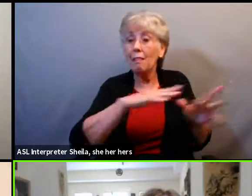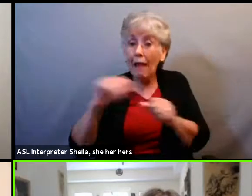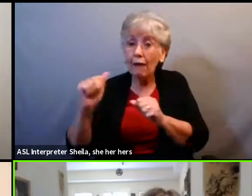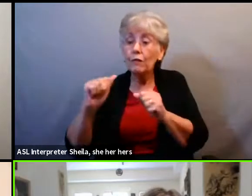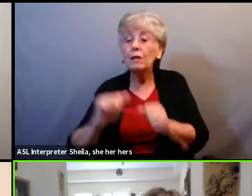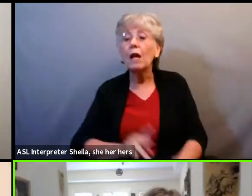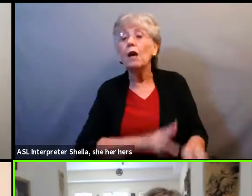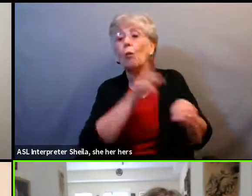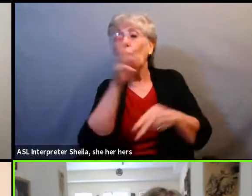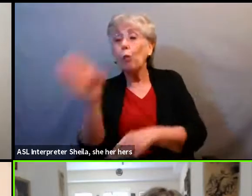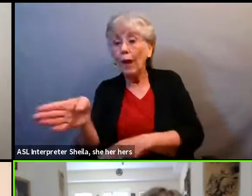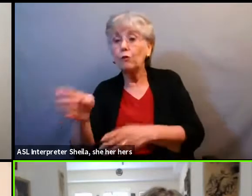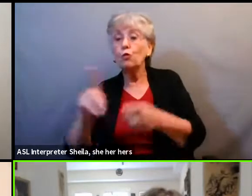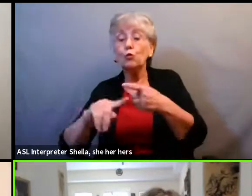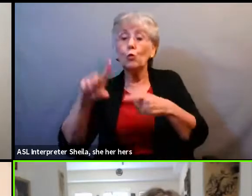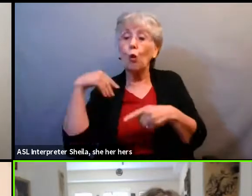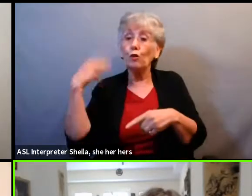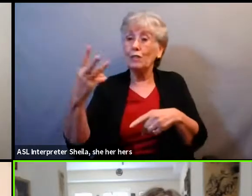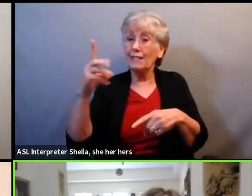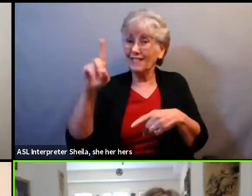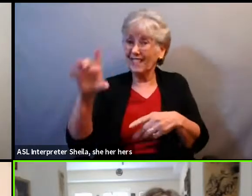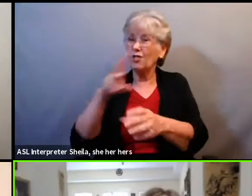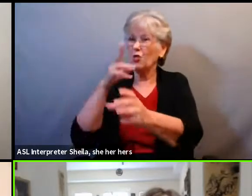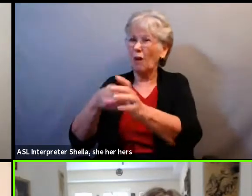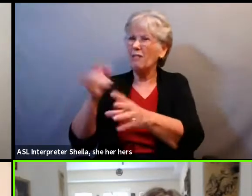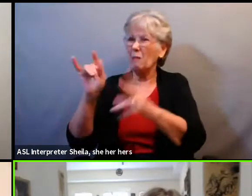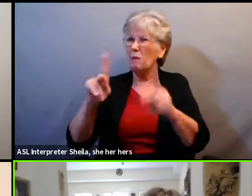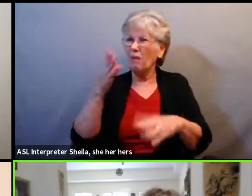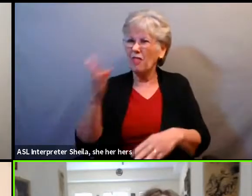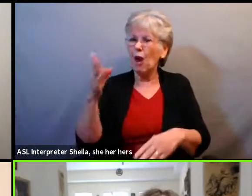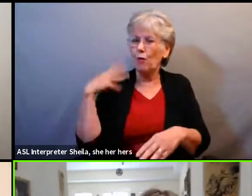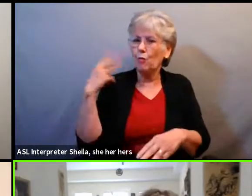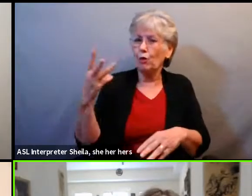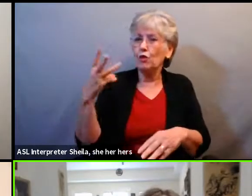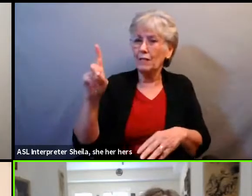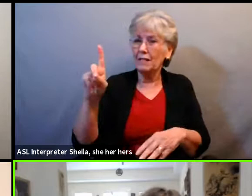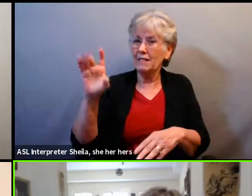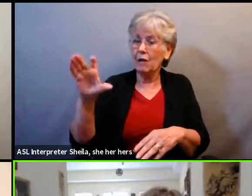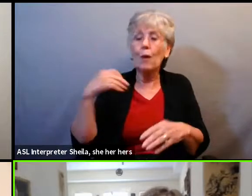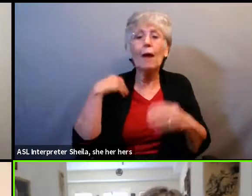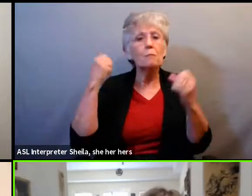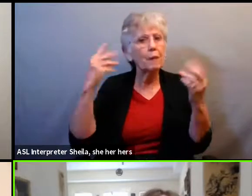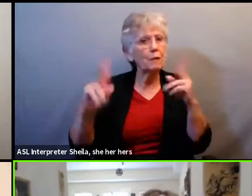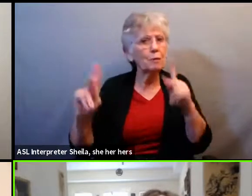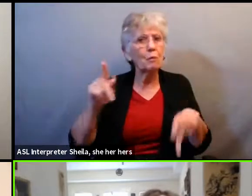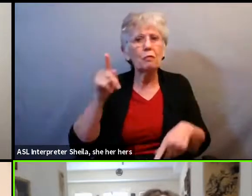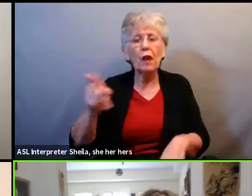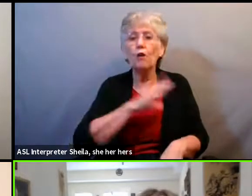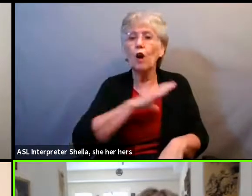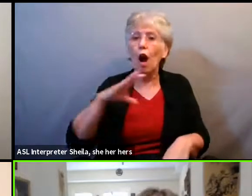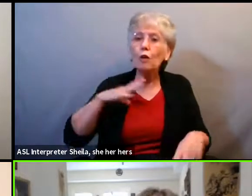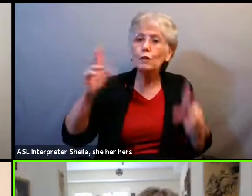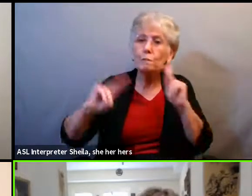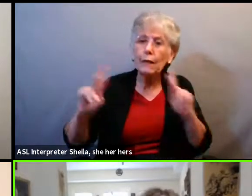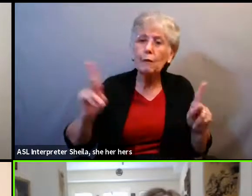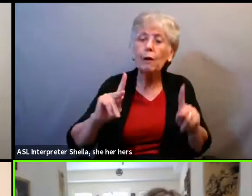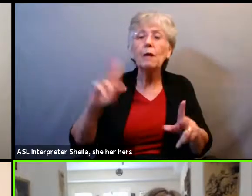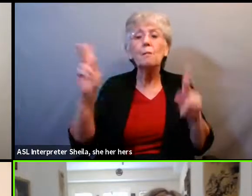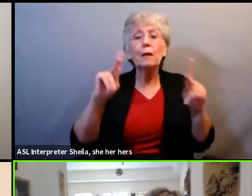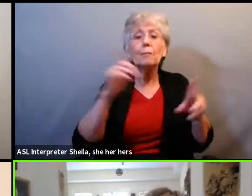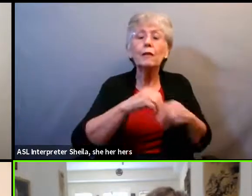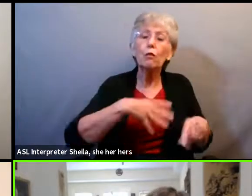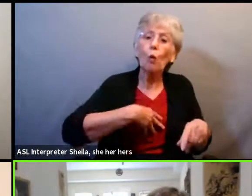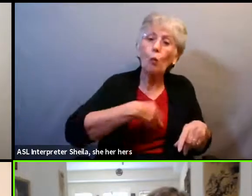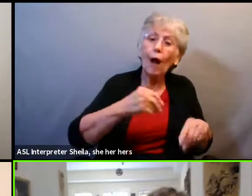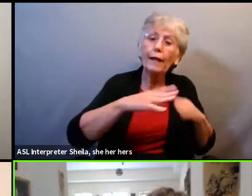DC. And we had many meetings with senators and congressmen and at the White House. And we demonstrated outside